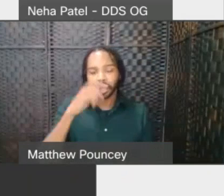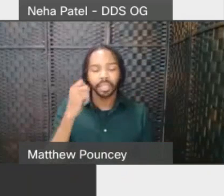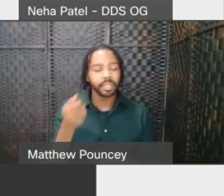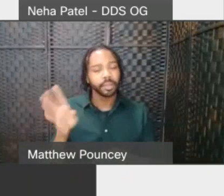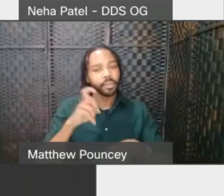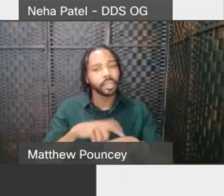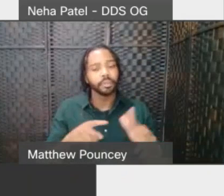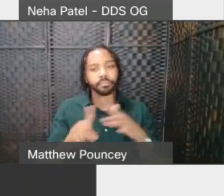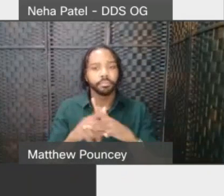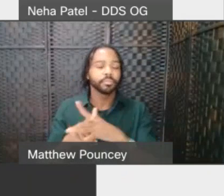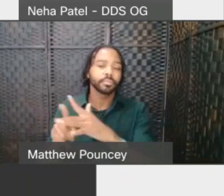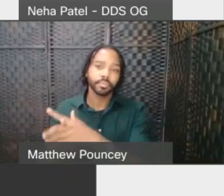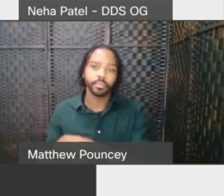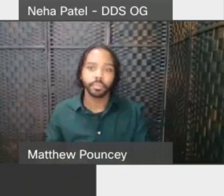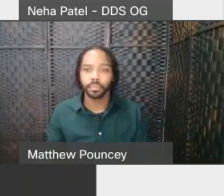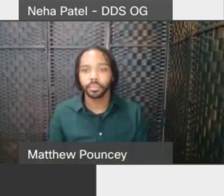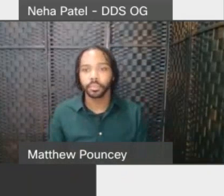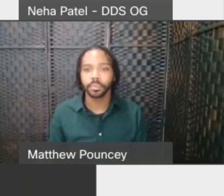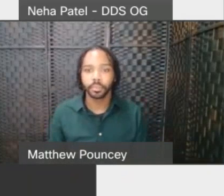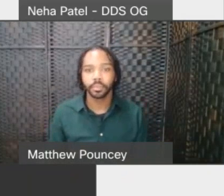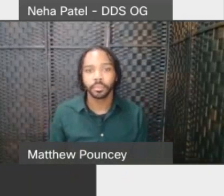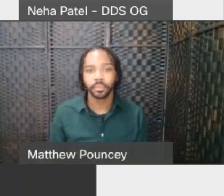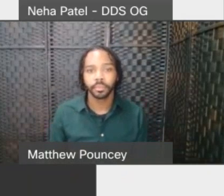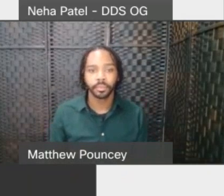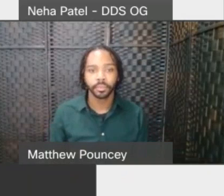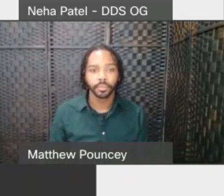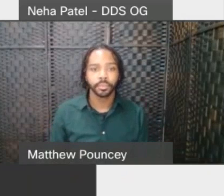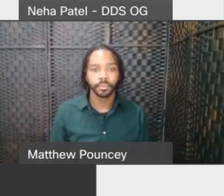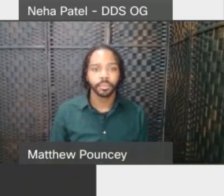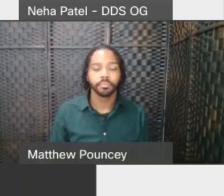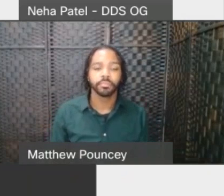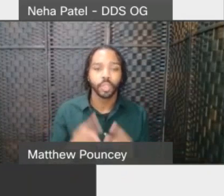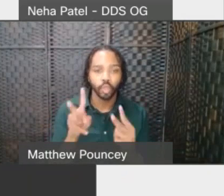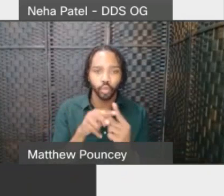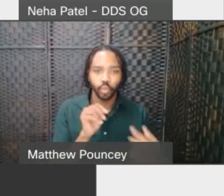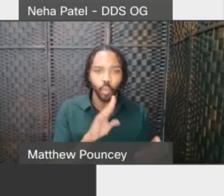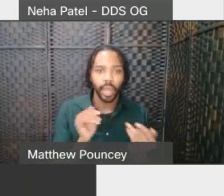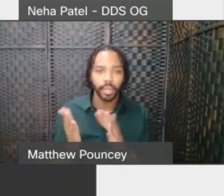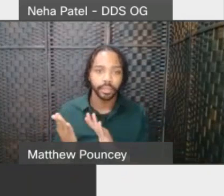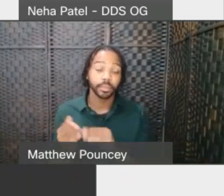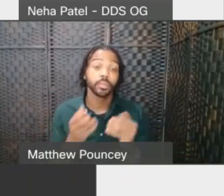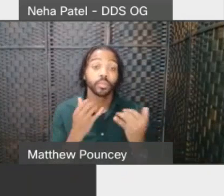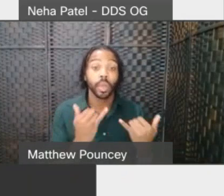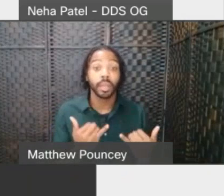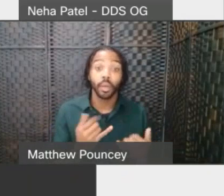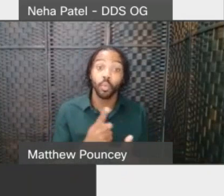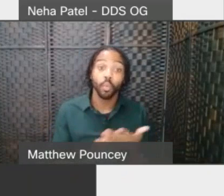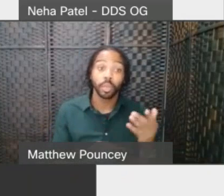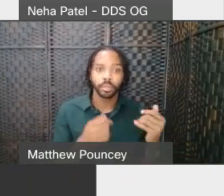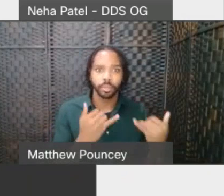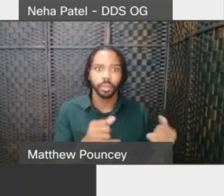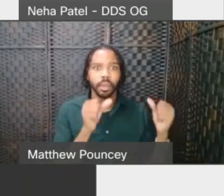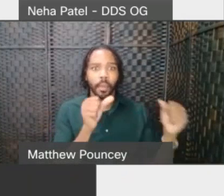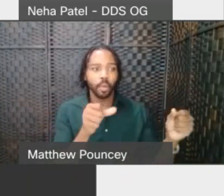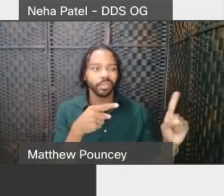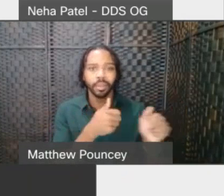think I'm going to answer this in two ways. What I'm going to tell you is right now what's currently posted is what should be